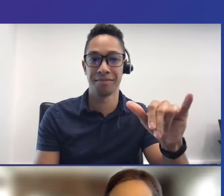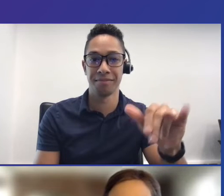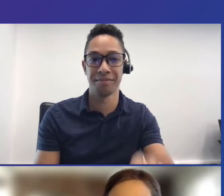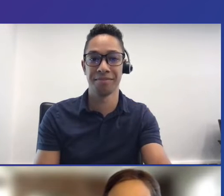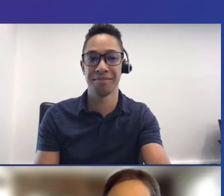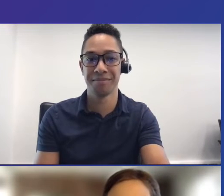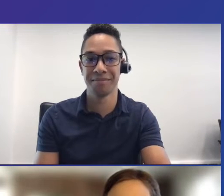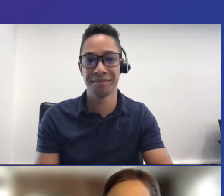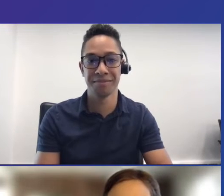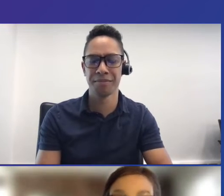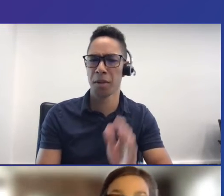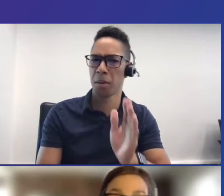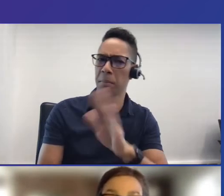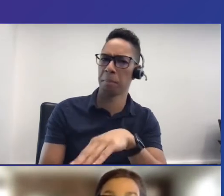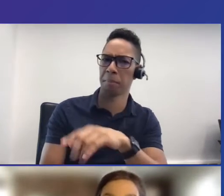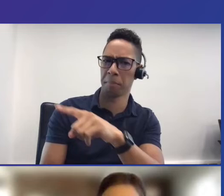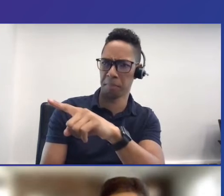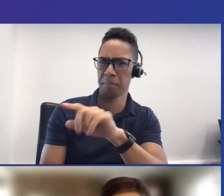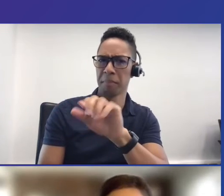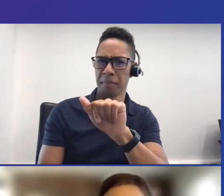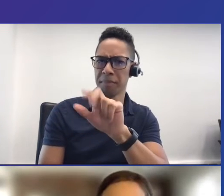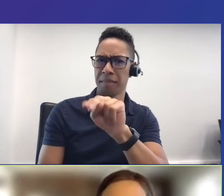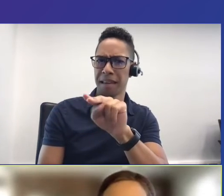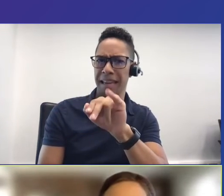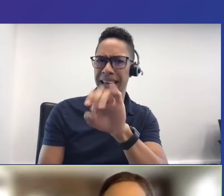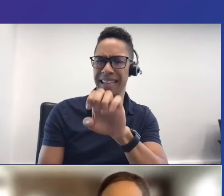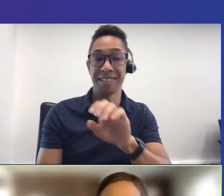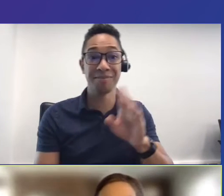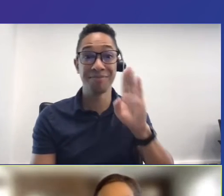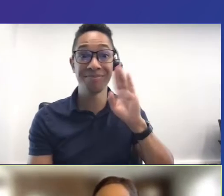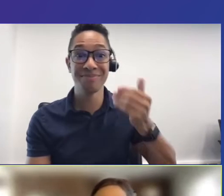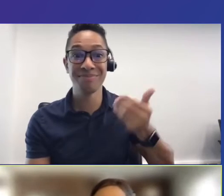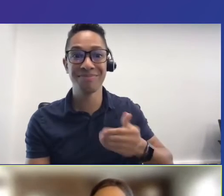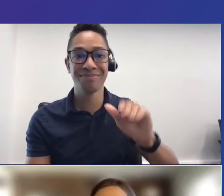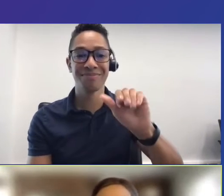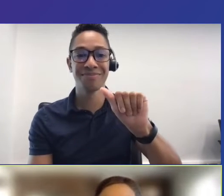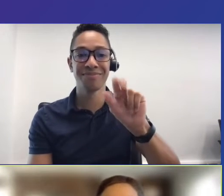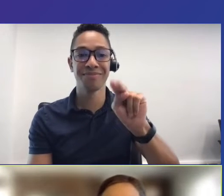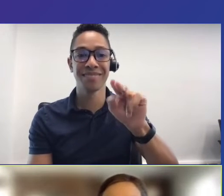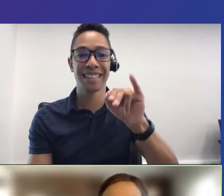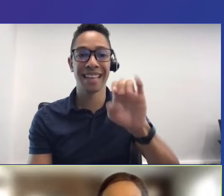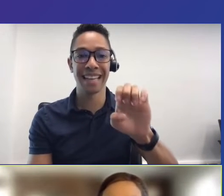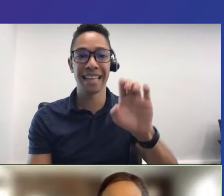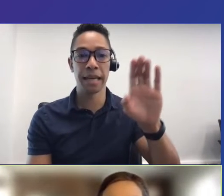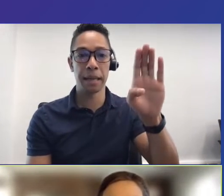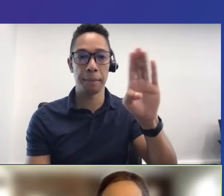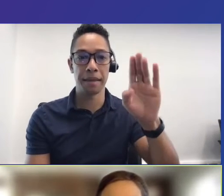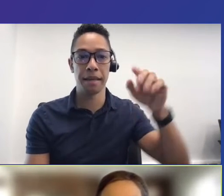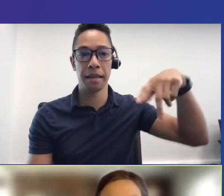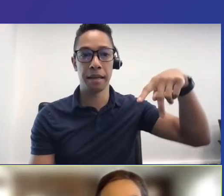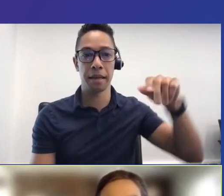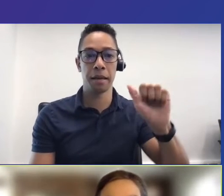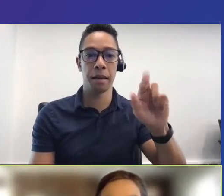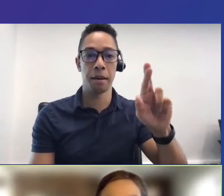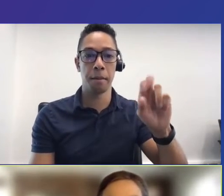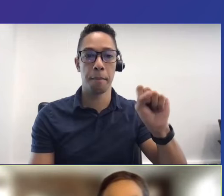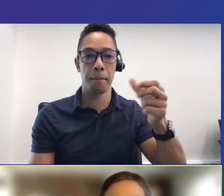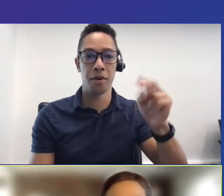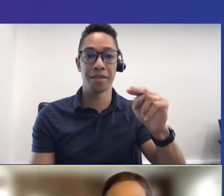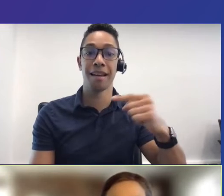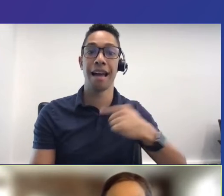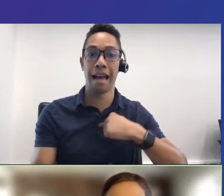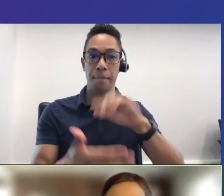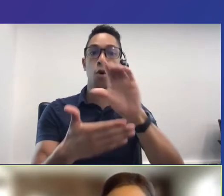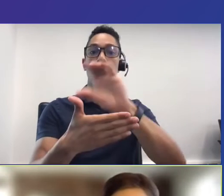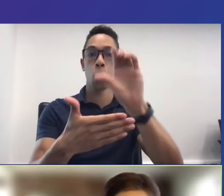Oh, Annie B, you go. Oh, okay. Hi, I'm Annie B Parson. I am a choreographer. I